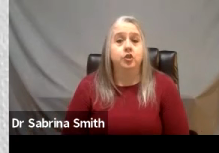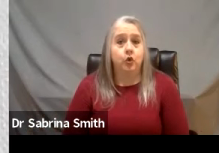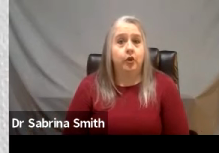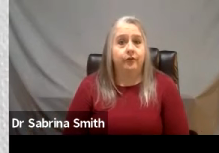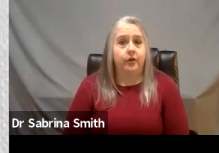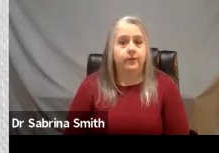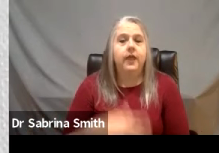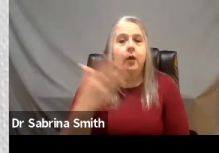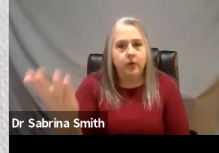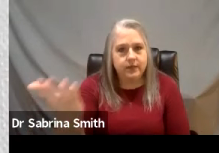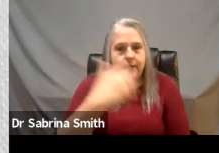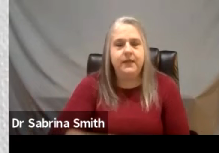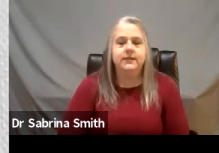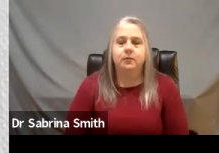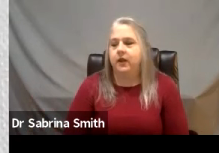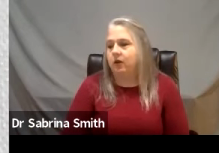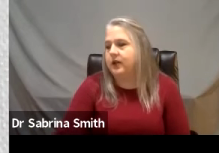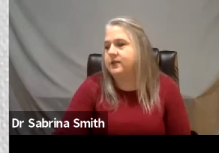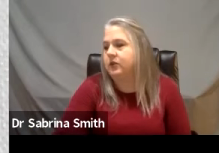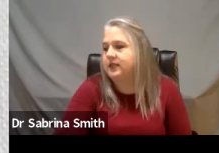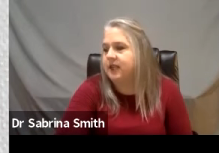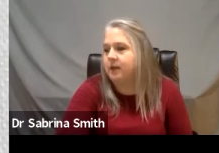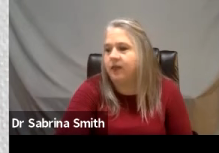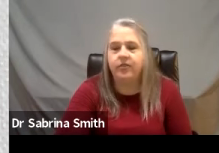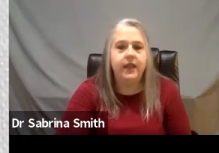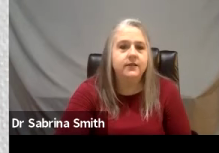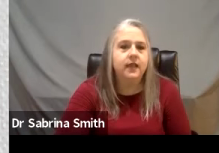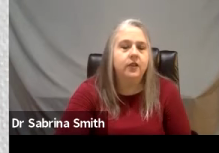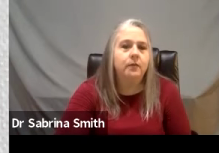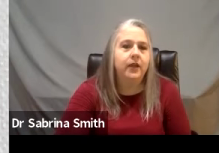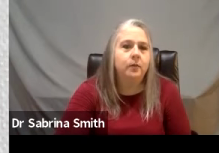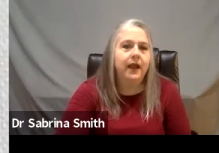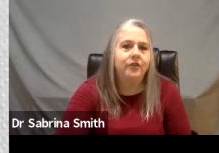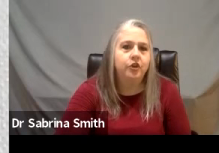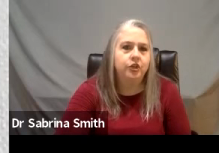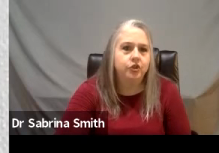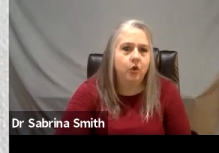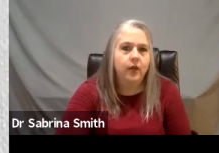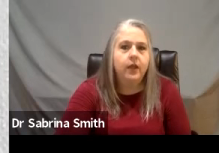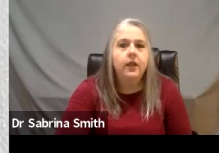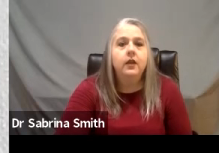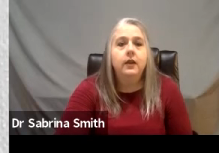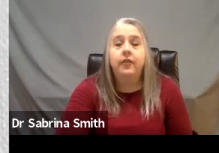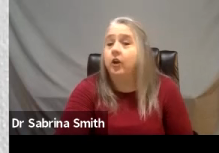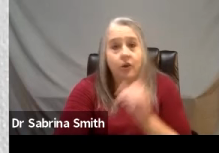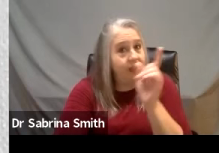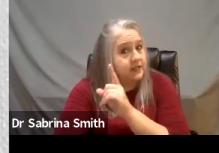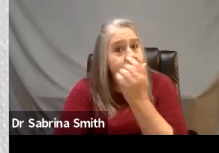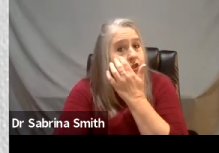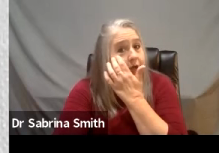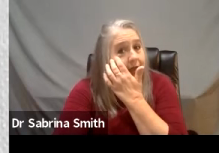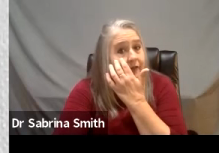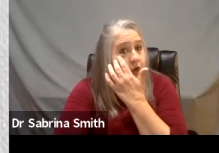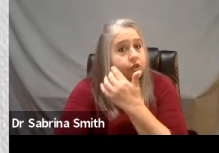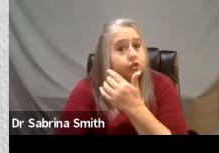have control over? Now, what does that mean, Sabrina? All right, so let's think about the things that you might have in your control. Now, there are things that